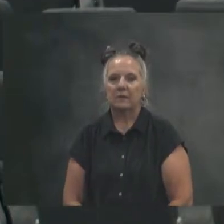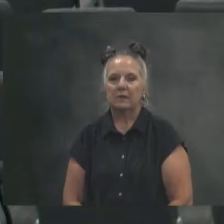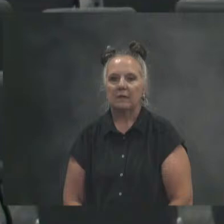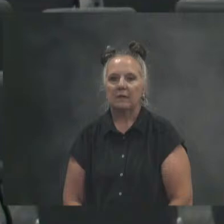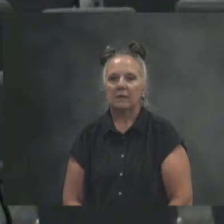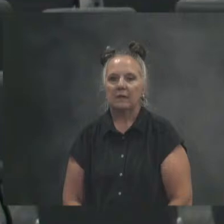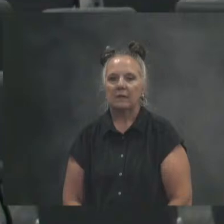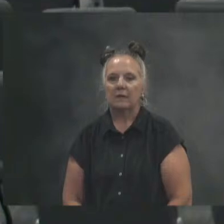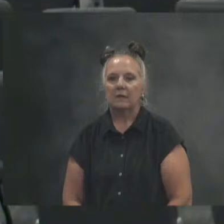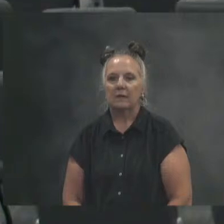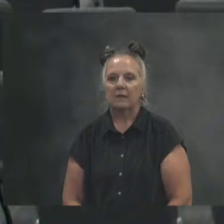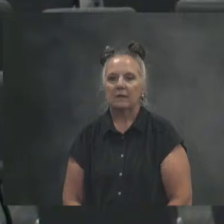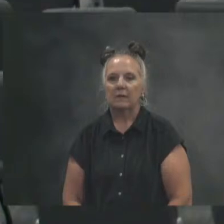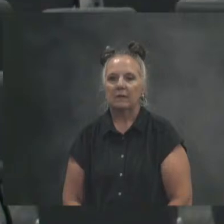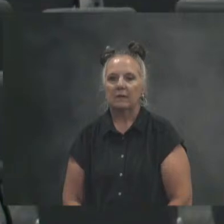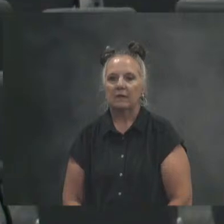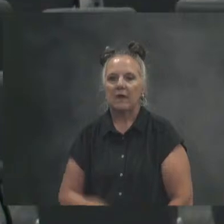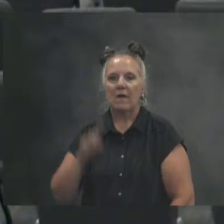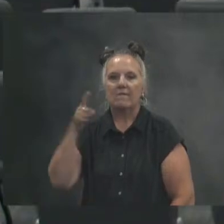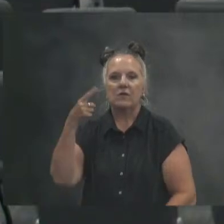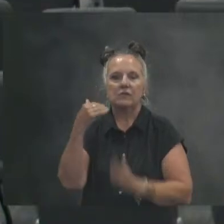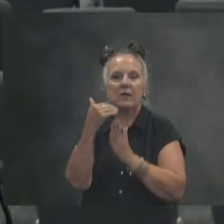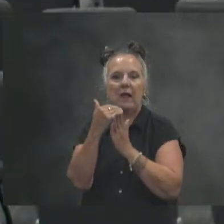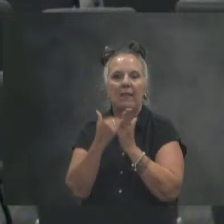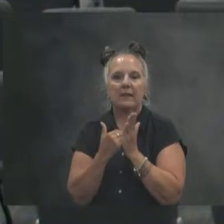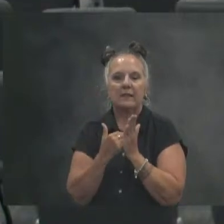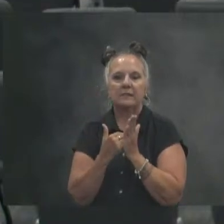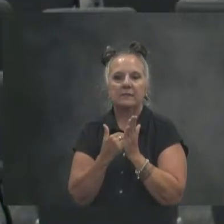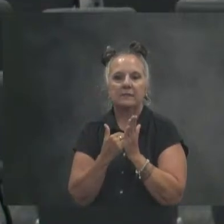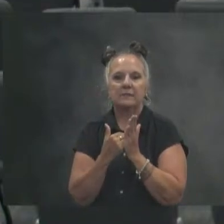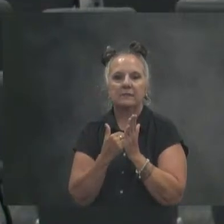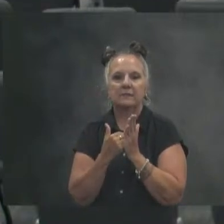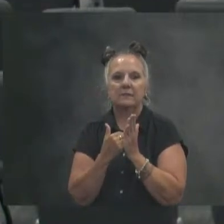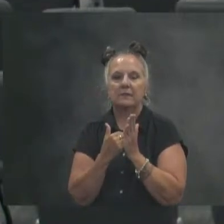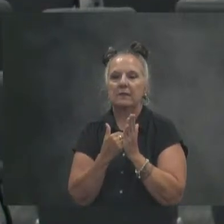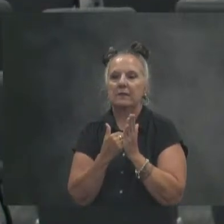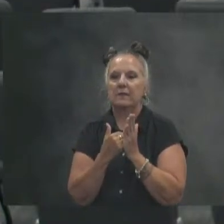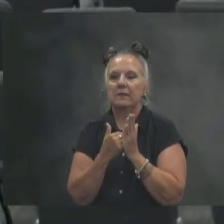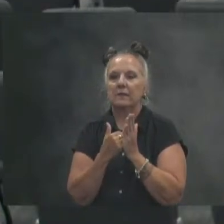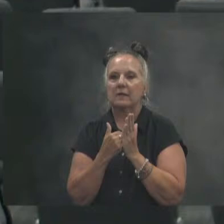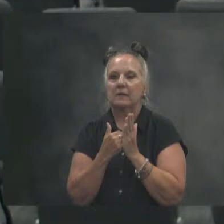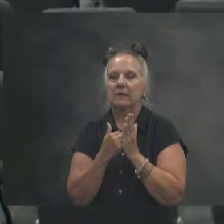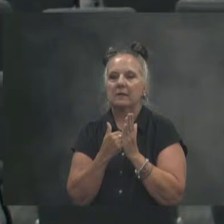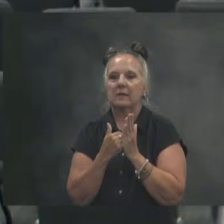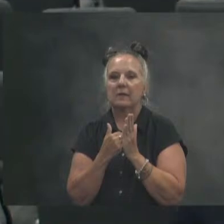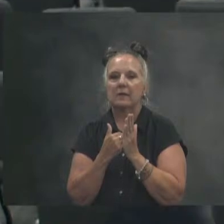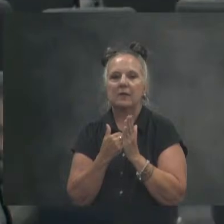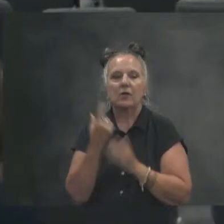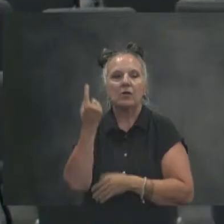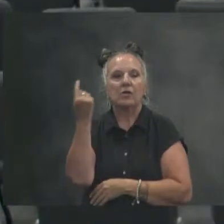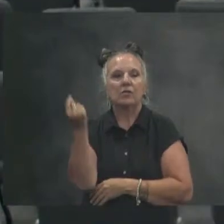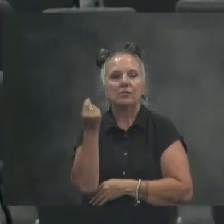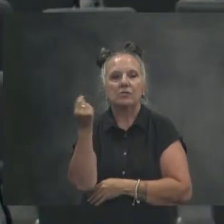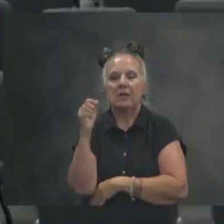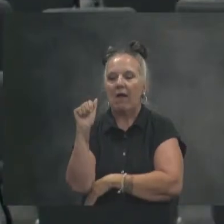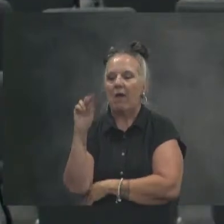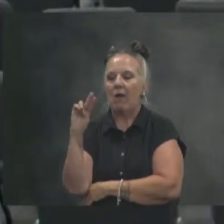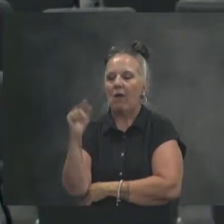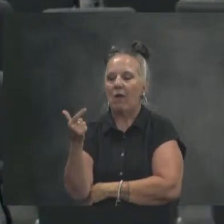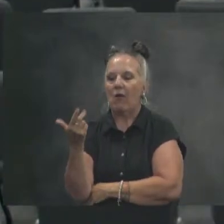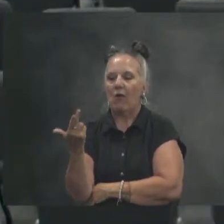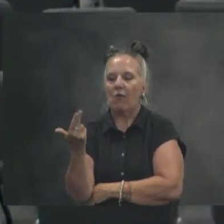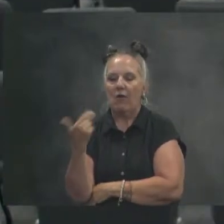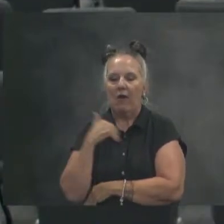on the list is curriculum and instruction. Dr. Zentmeyer, would you like to go? I do. Tuesday, August 13th is our